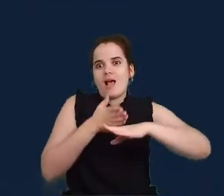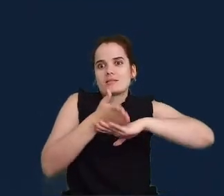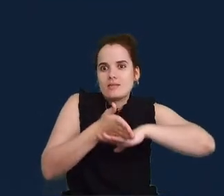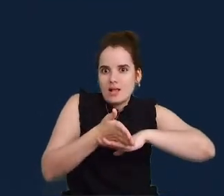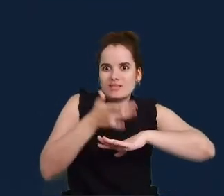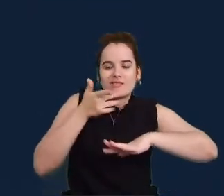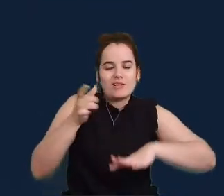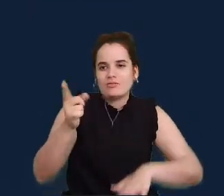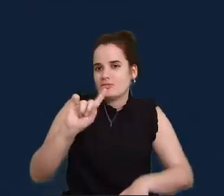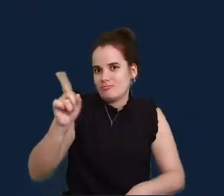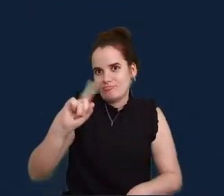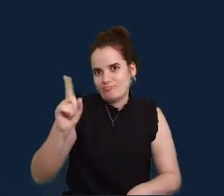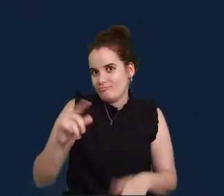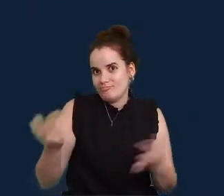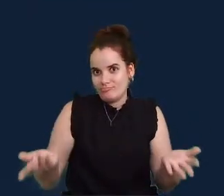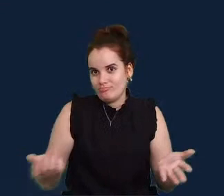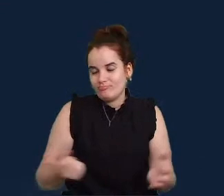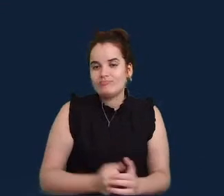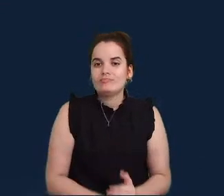But